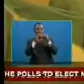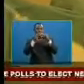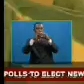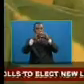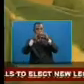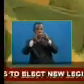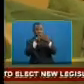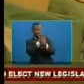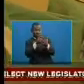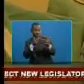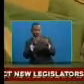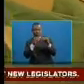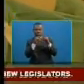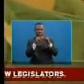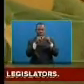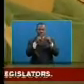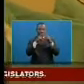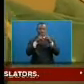eggs that are about 2 centimeters,